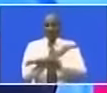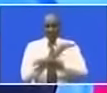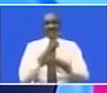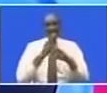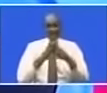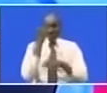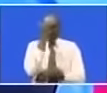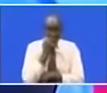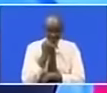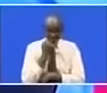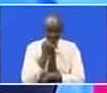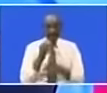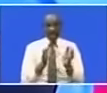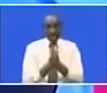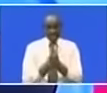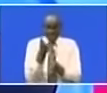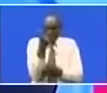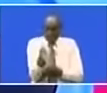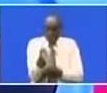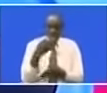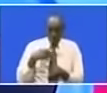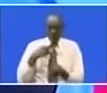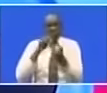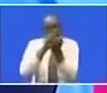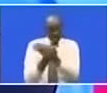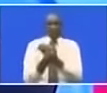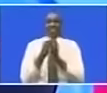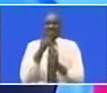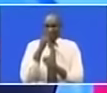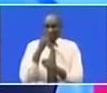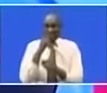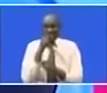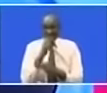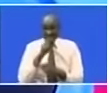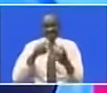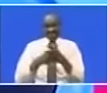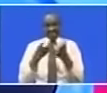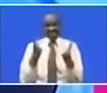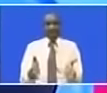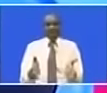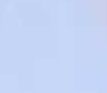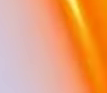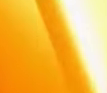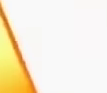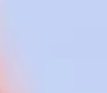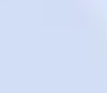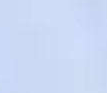I'm Yvonne Okwara-Matole, and our coverage of the transition in Tanzania begins now.